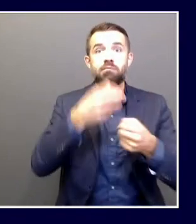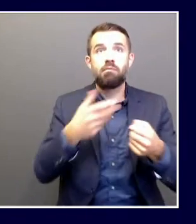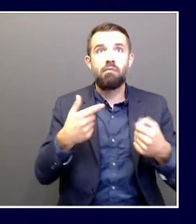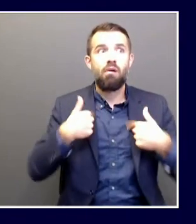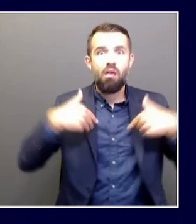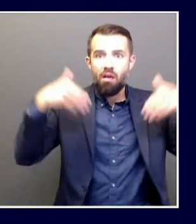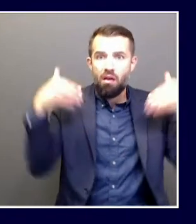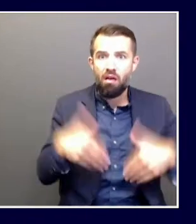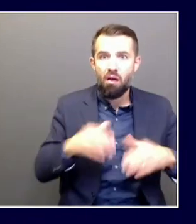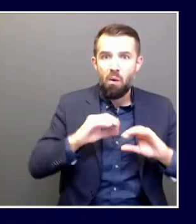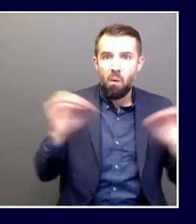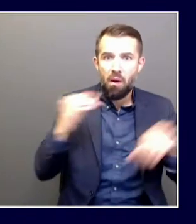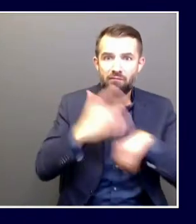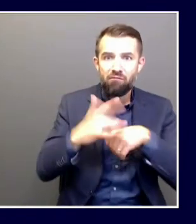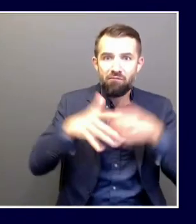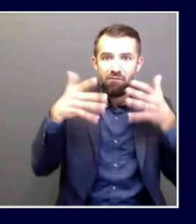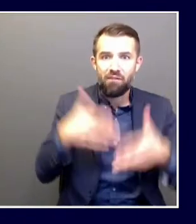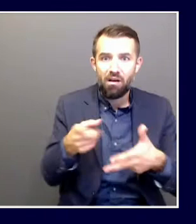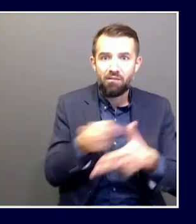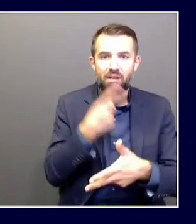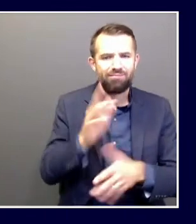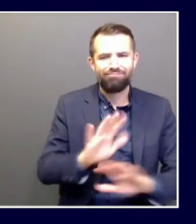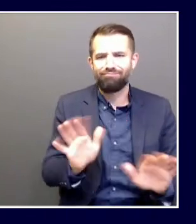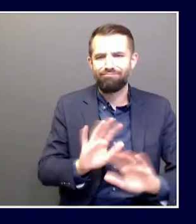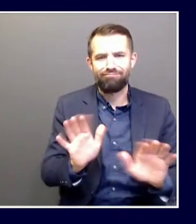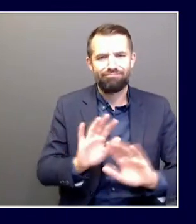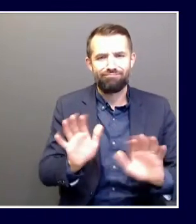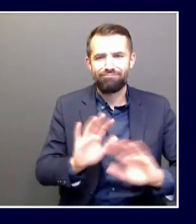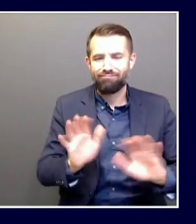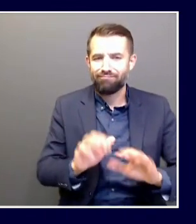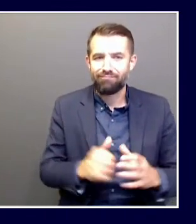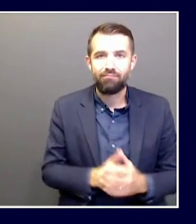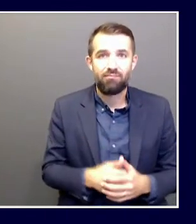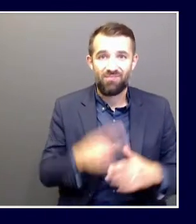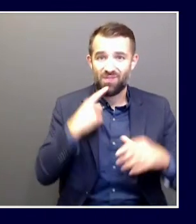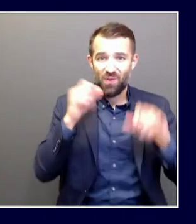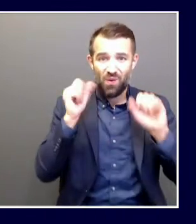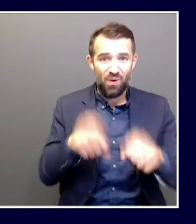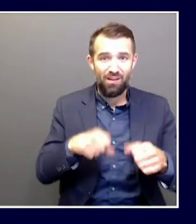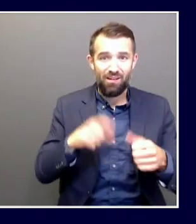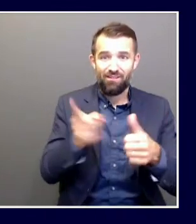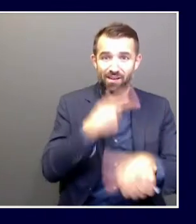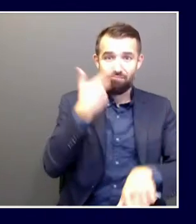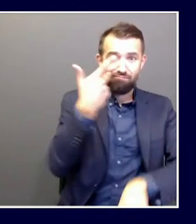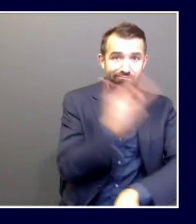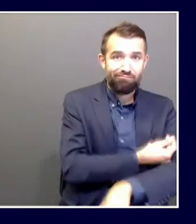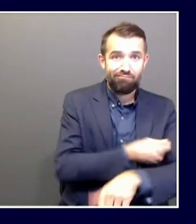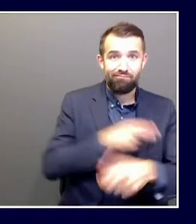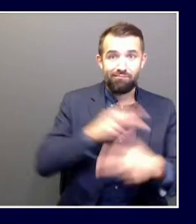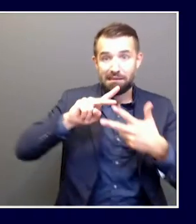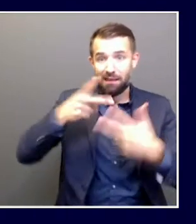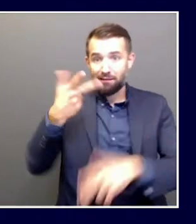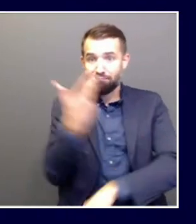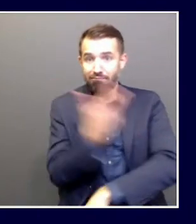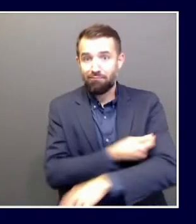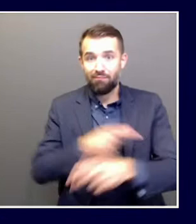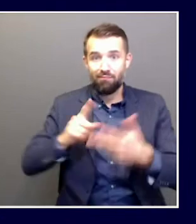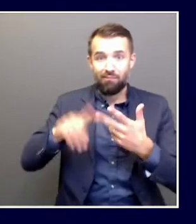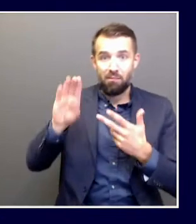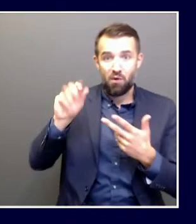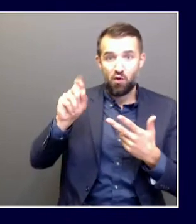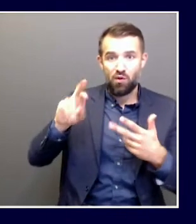a first dose, second dose, or a booster, the bottom line is this: vaccines